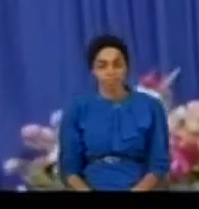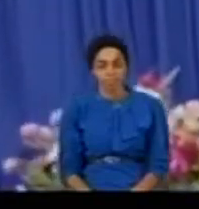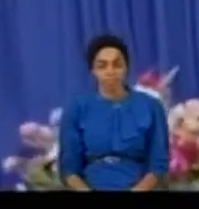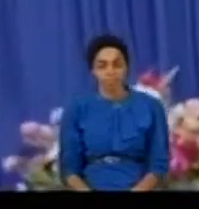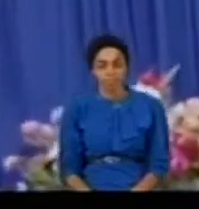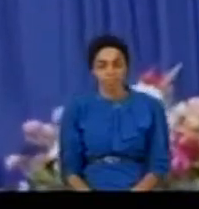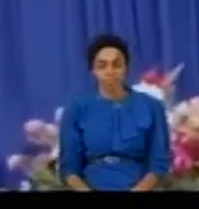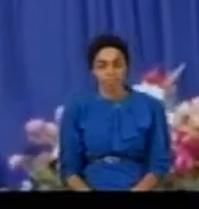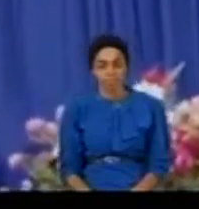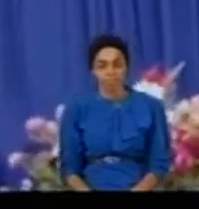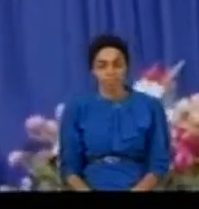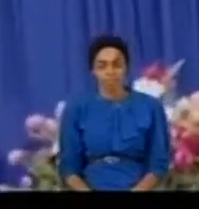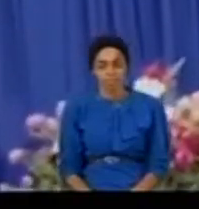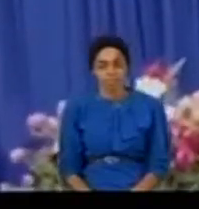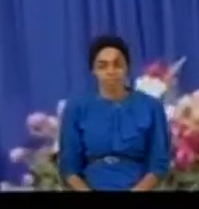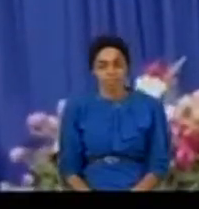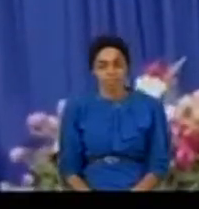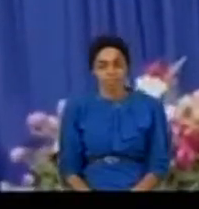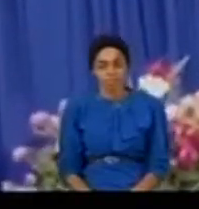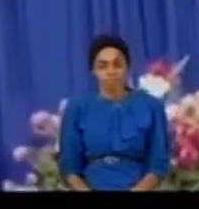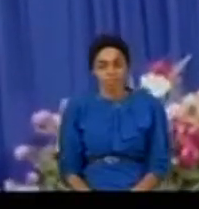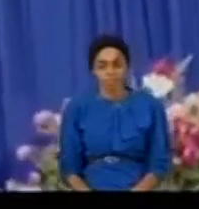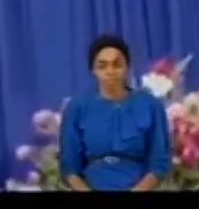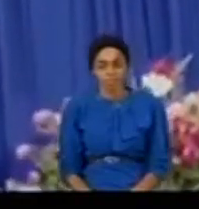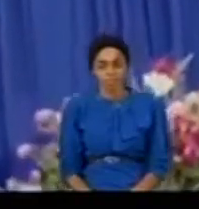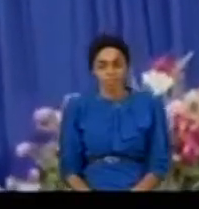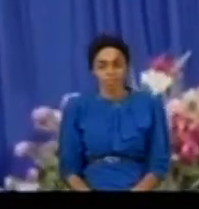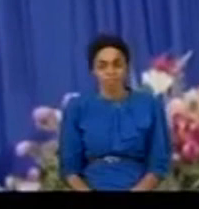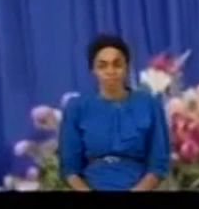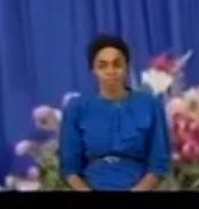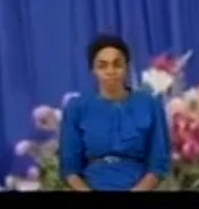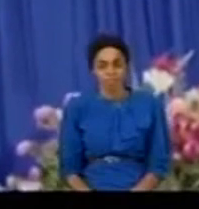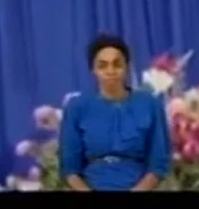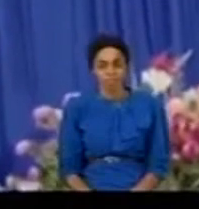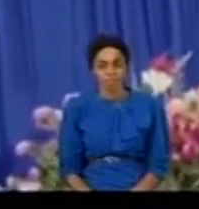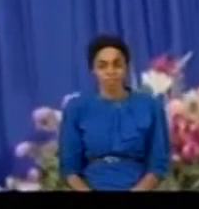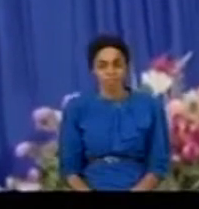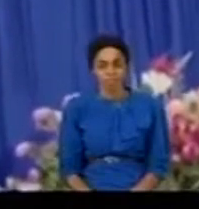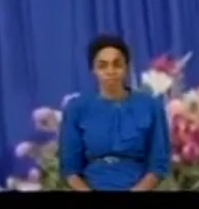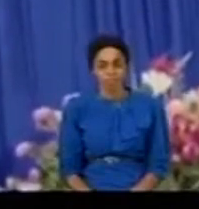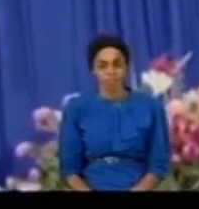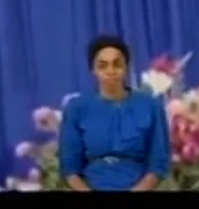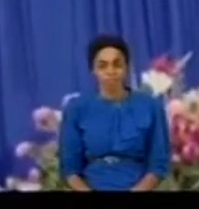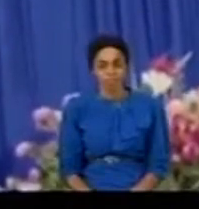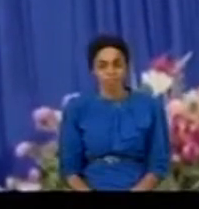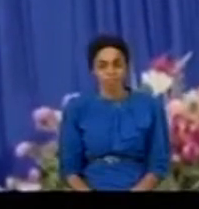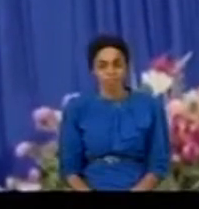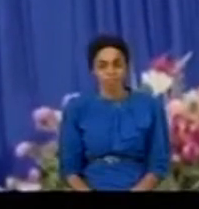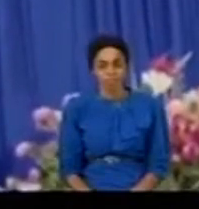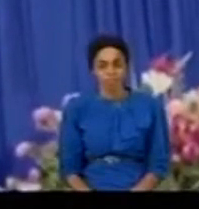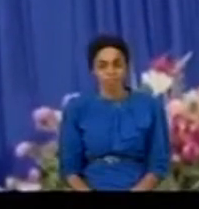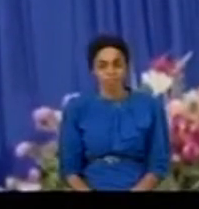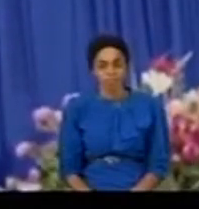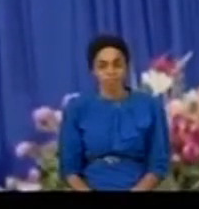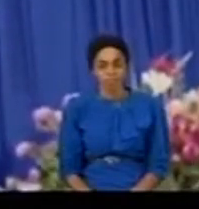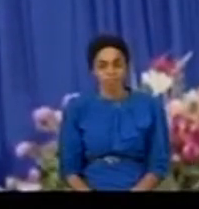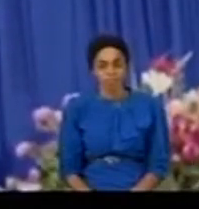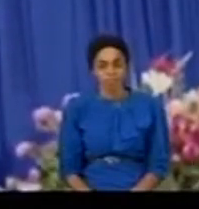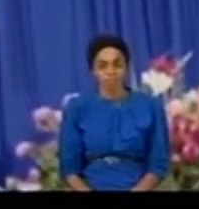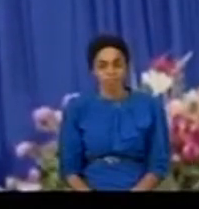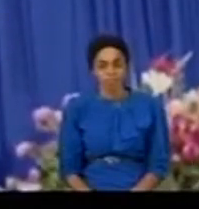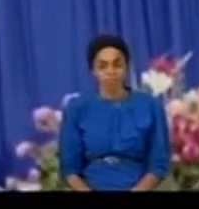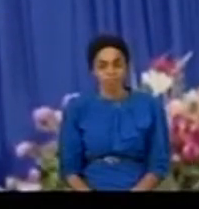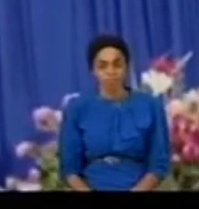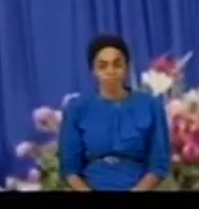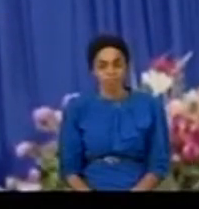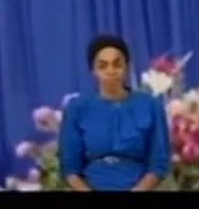Mo gbadura mo ni ko Olorun ibi to do mi mo ni ko Olorun ba mi ko yo mo ni ko Olorun ba